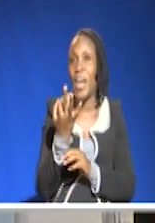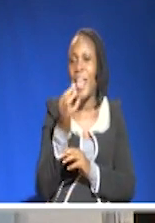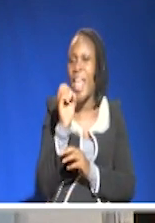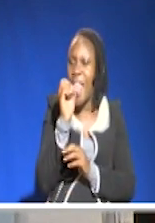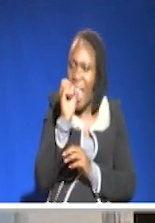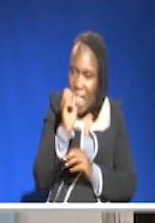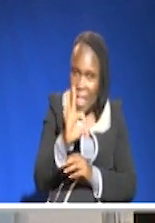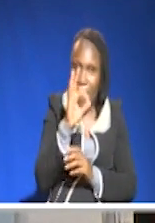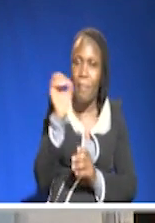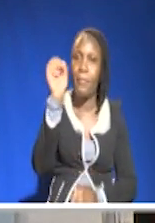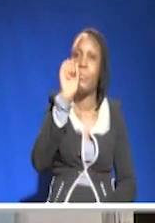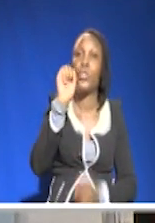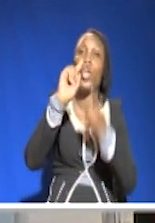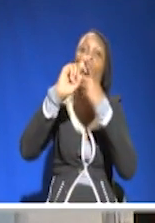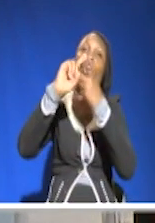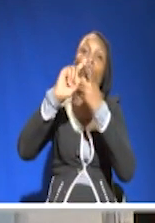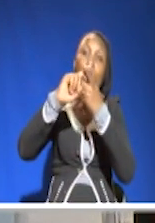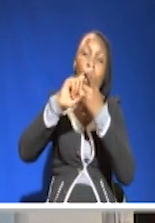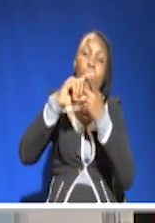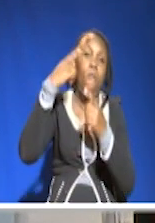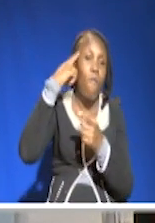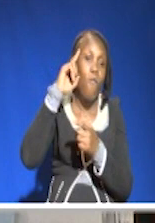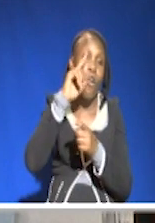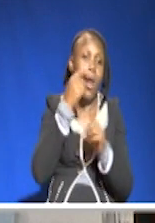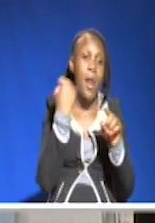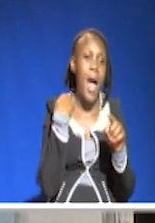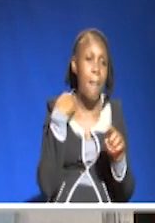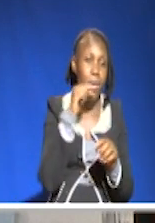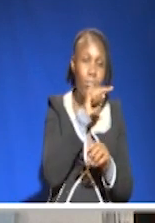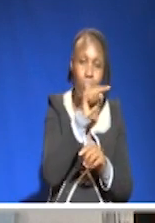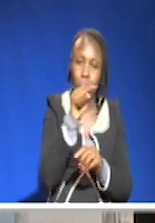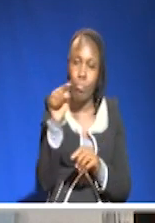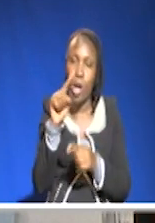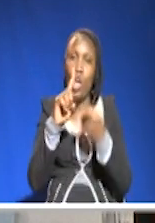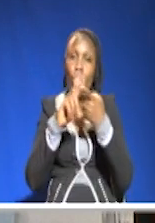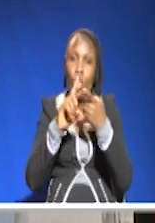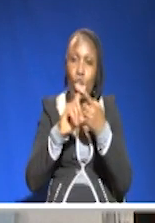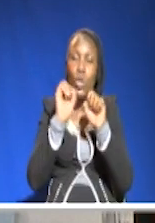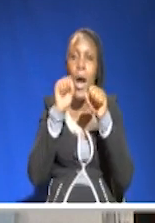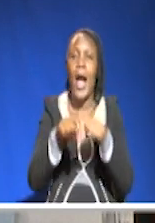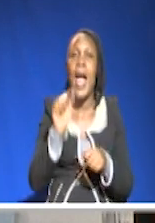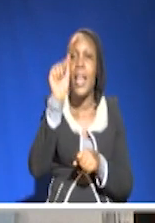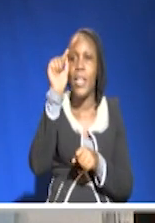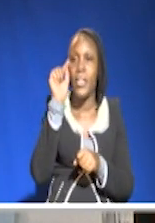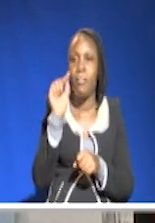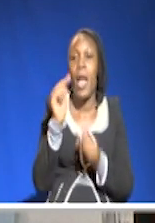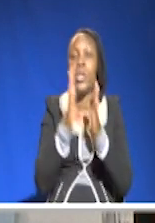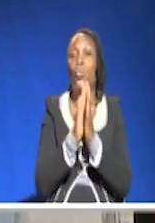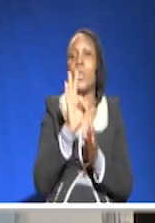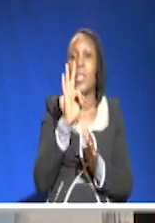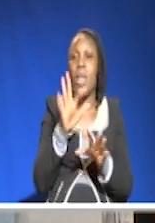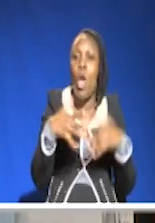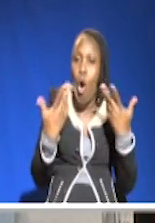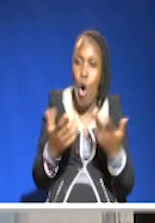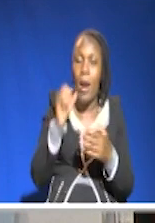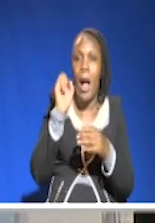the sum of its digits is divisible by 3 or it is a multiple of